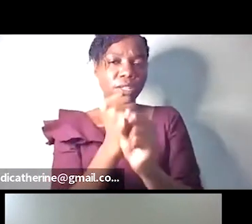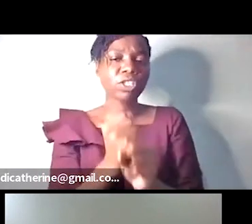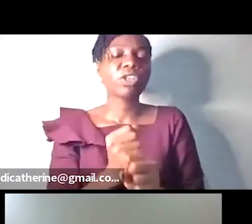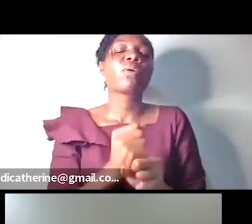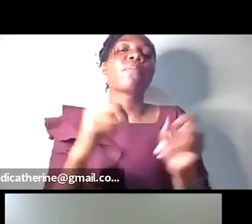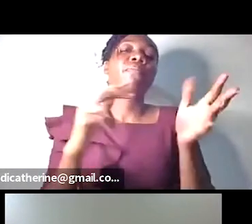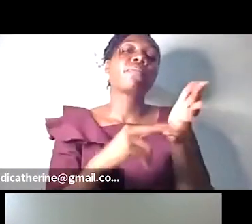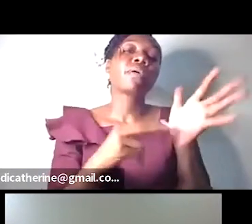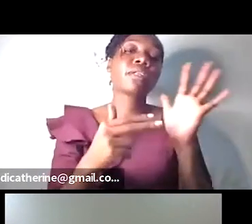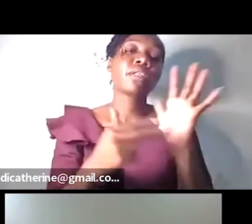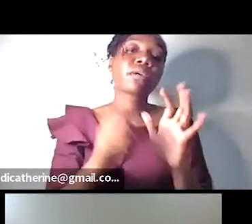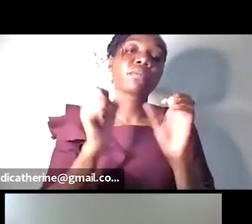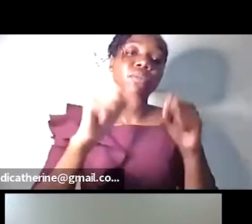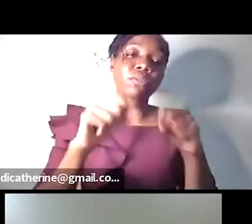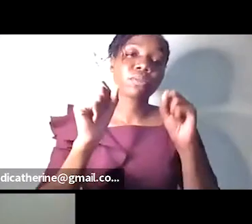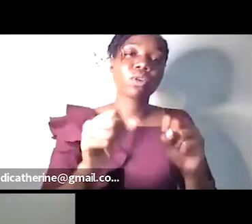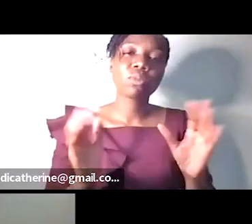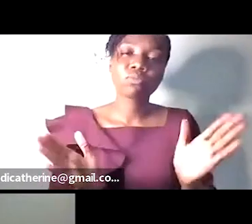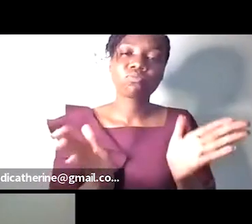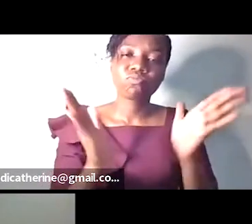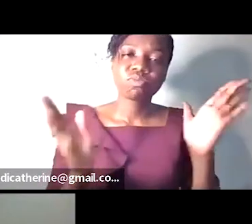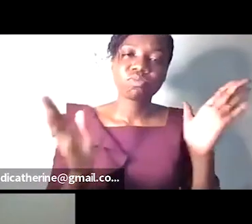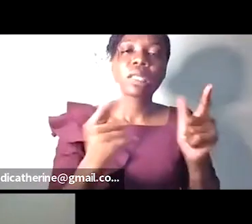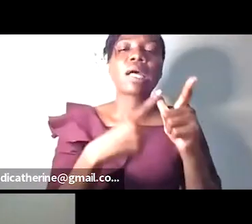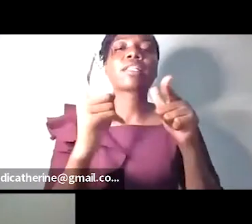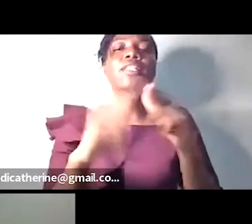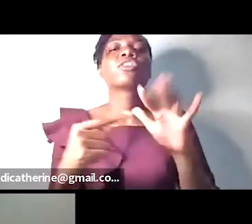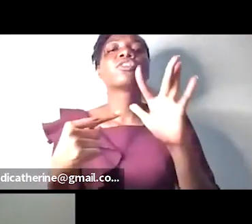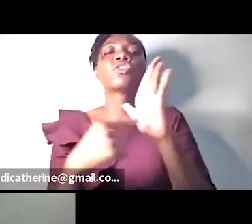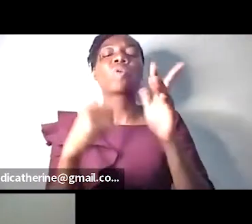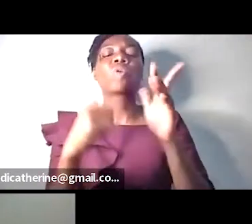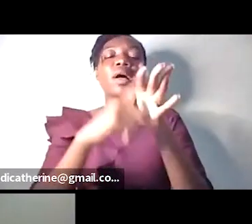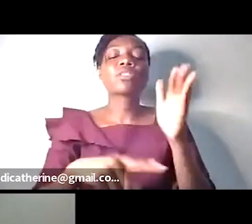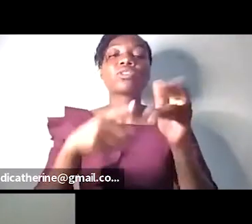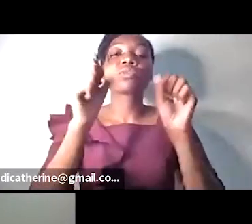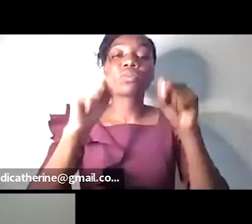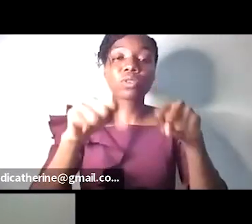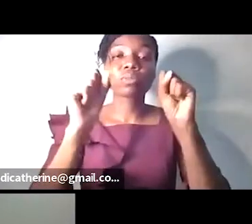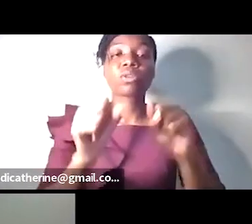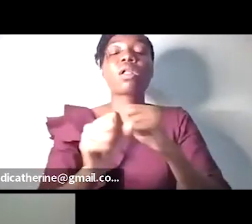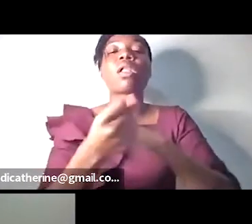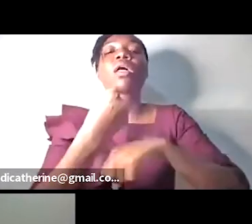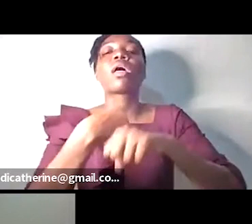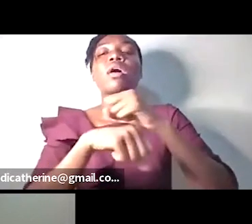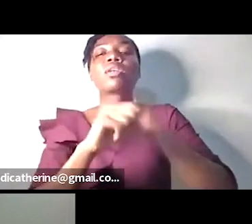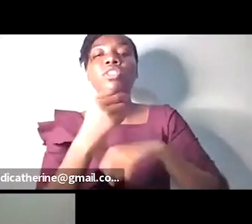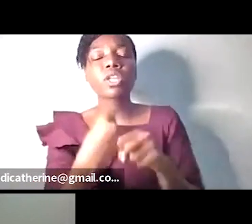will be motivated to showcase what they are capable of. And also